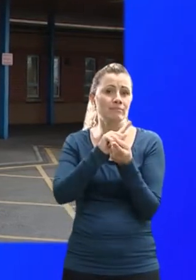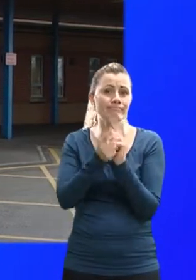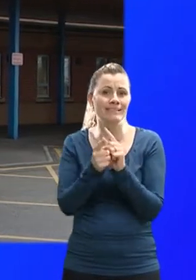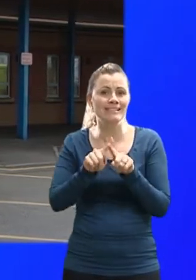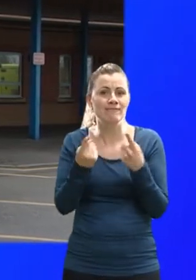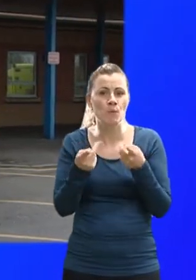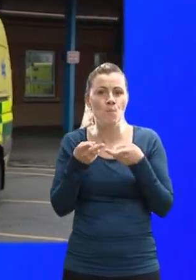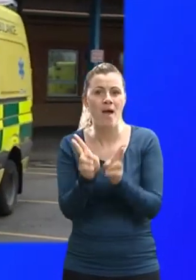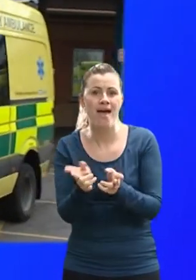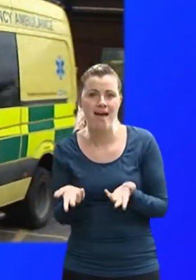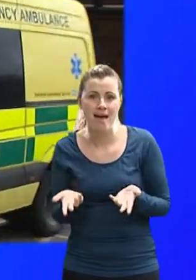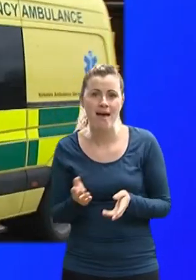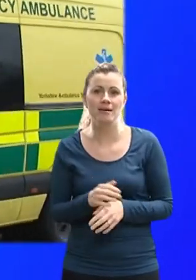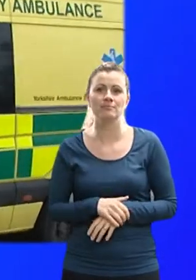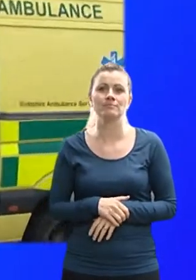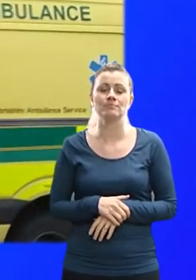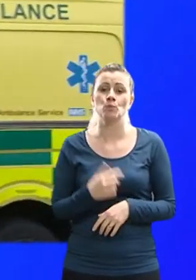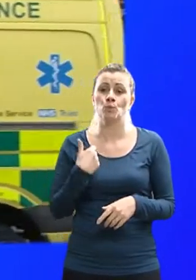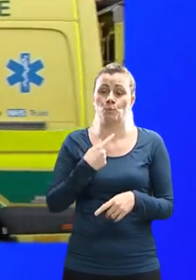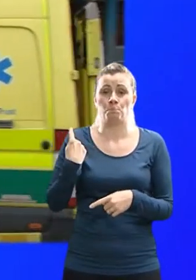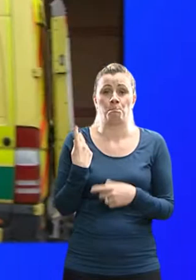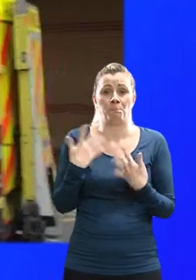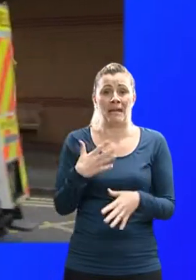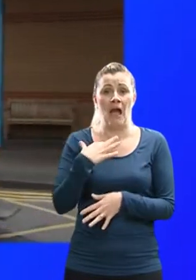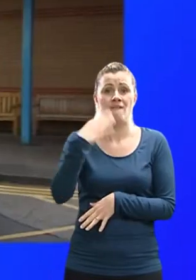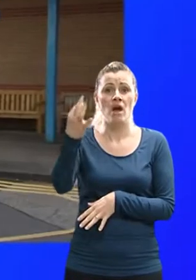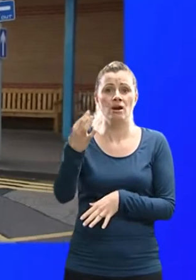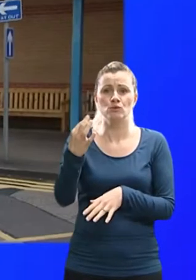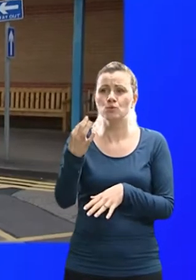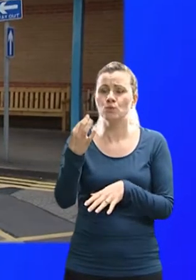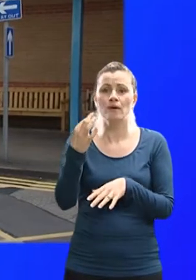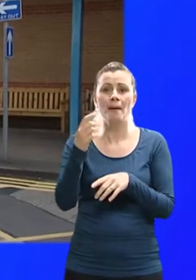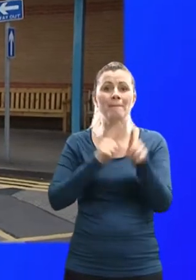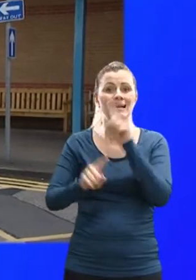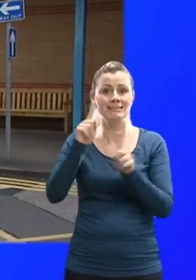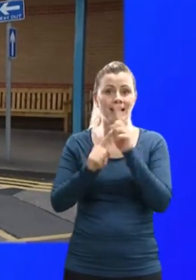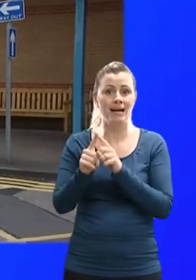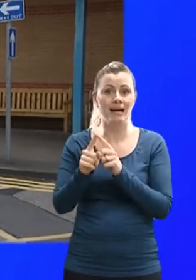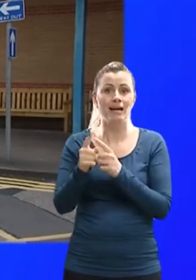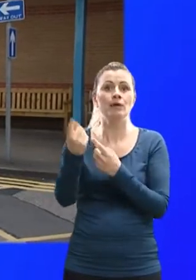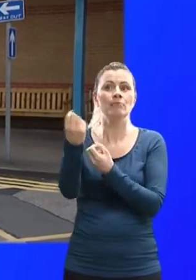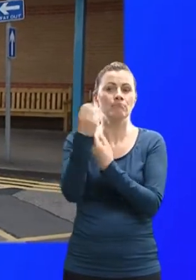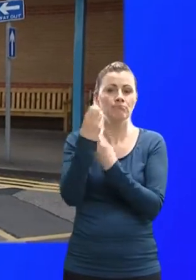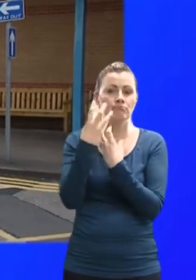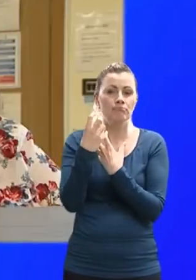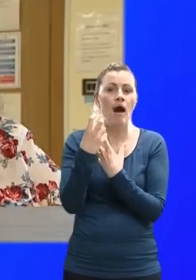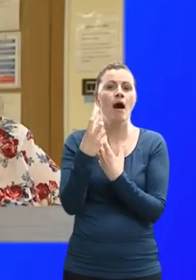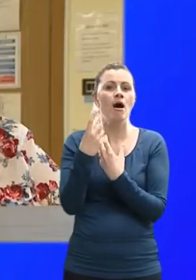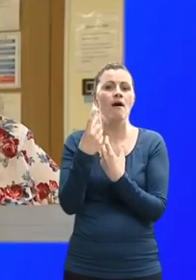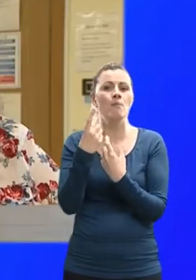try to make some different arrangements. We've been invited to a follow-up